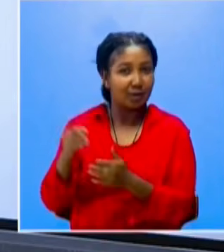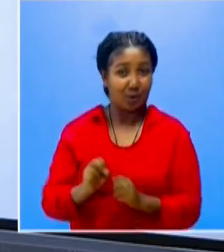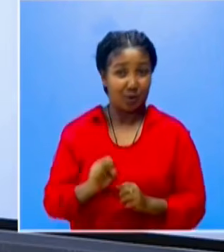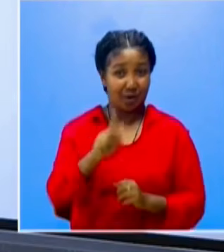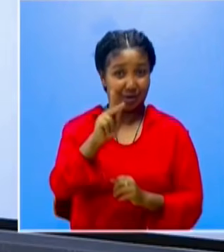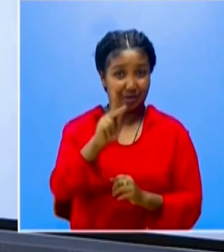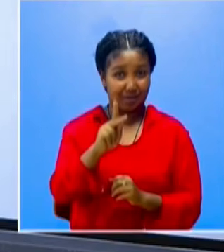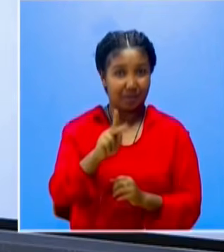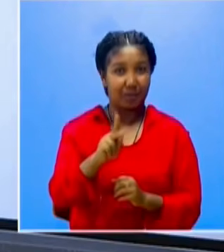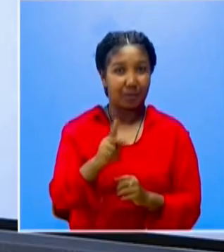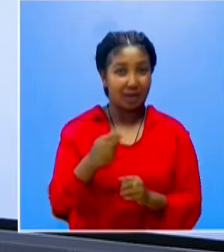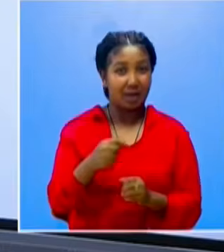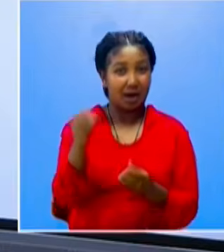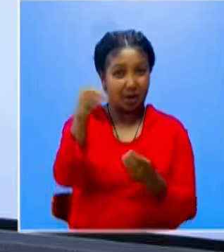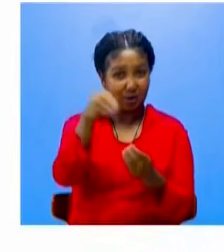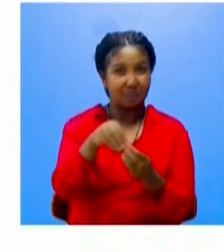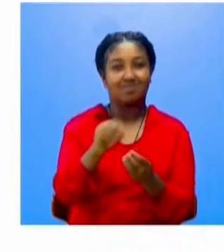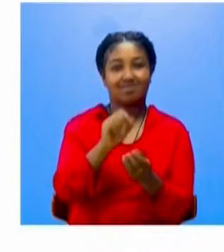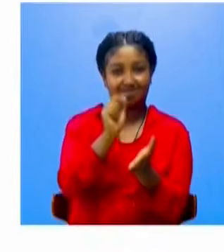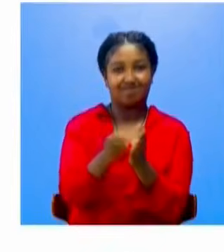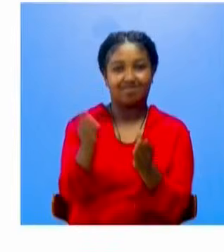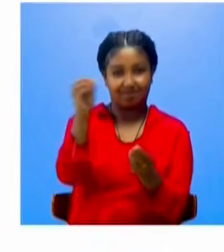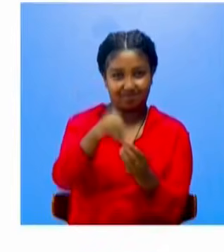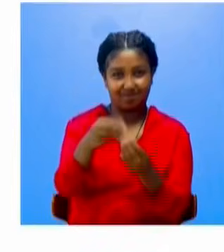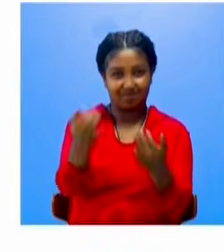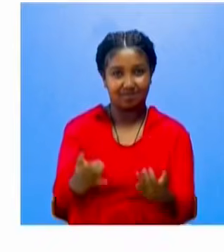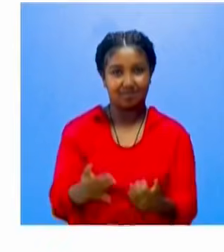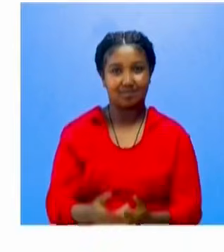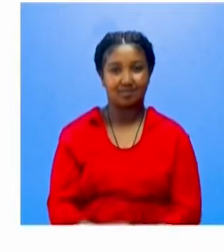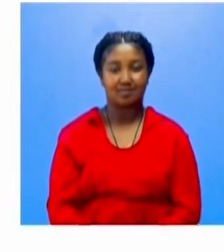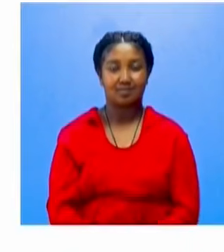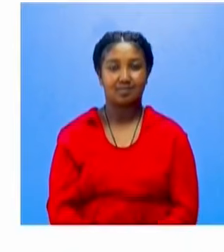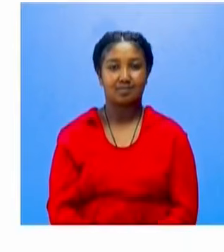right? And I will add some more, okay?